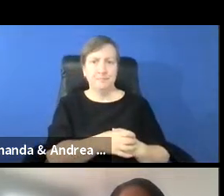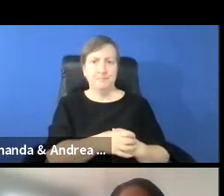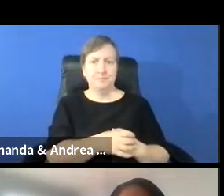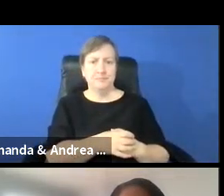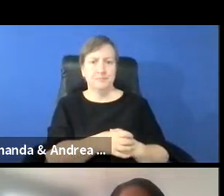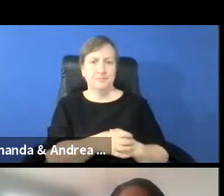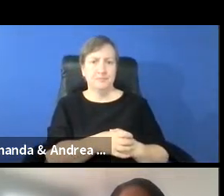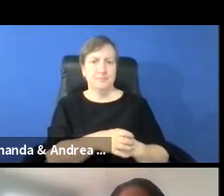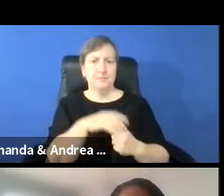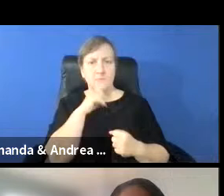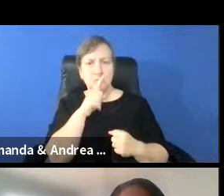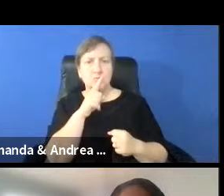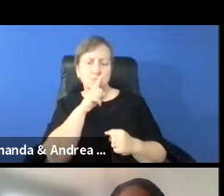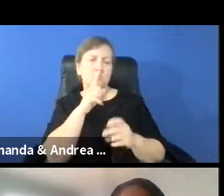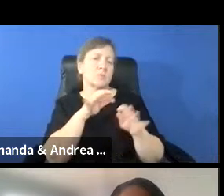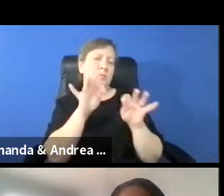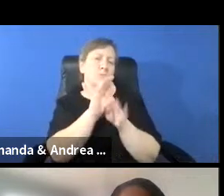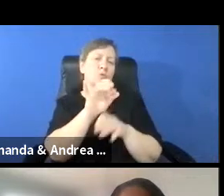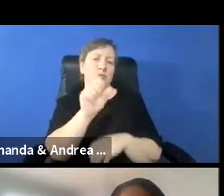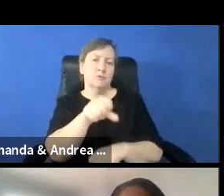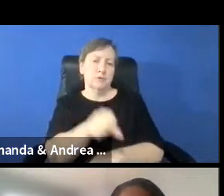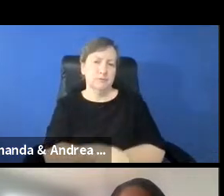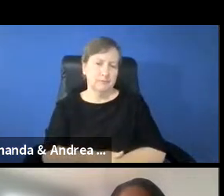it's tremendously important.